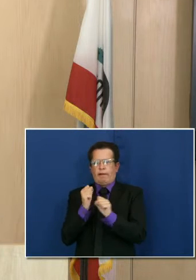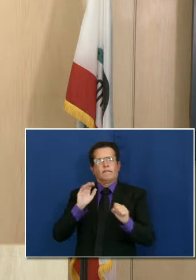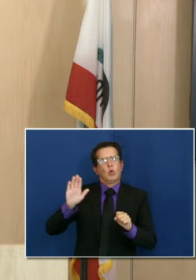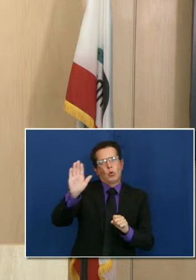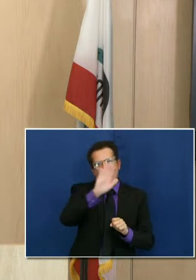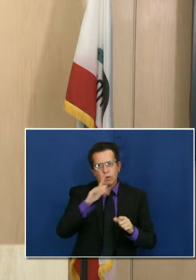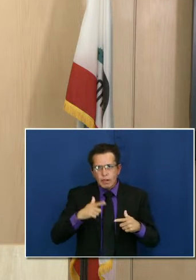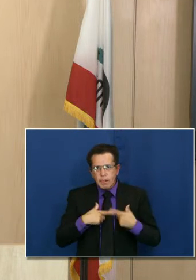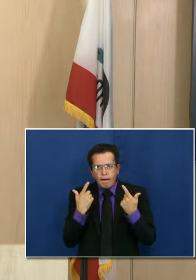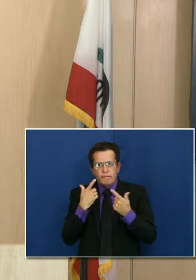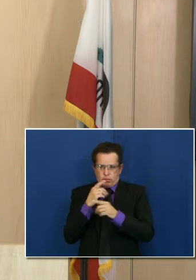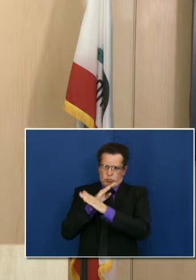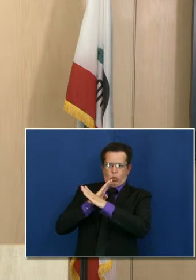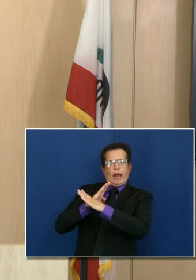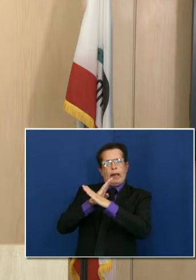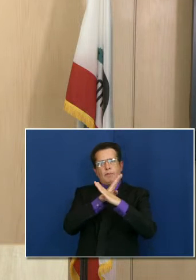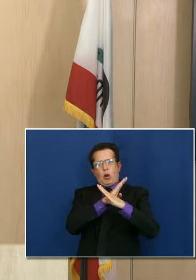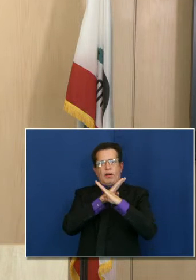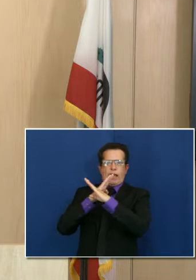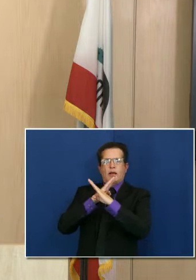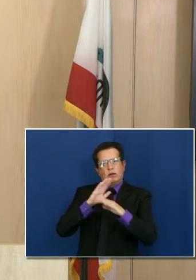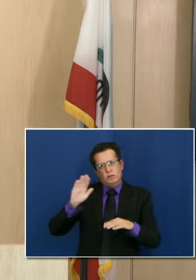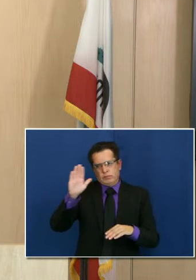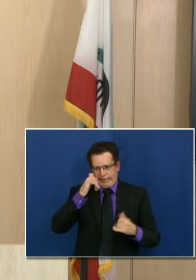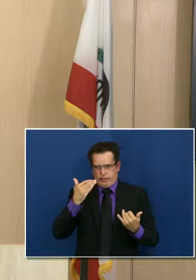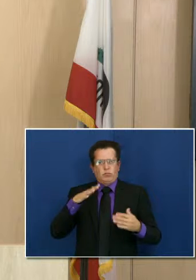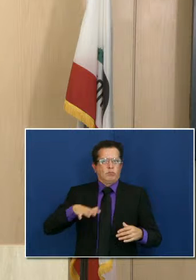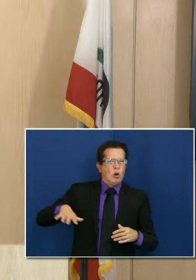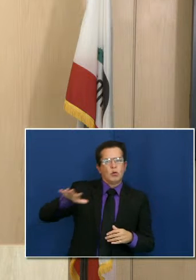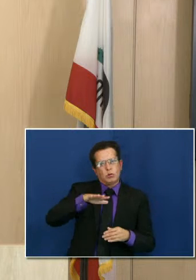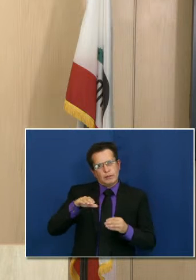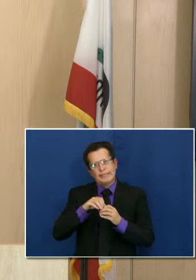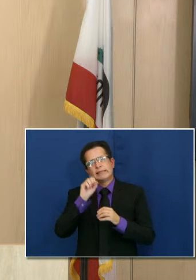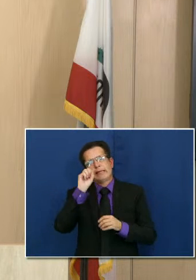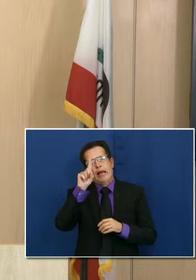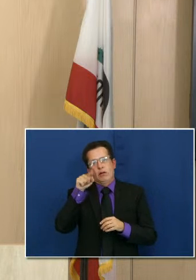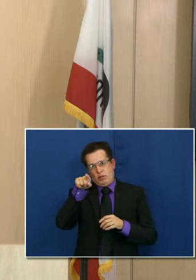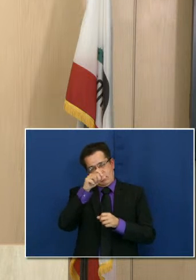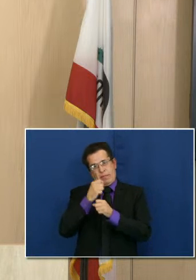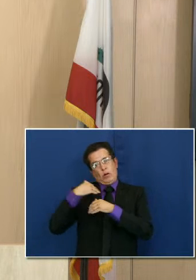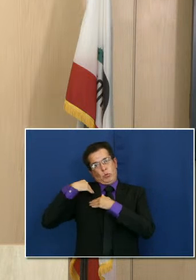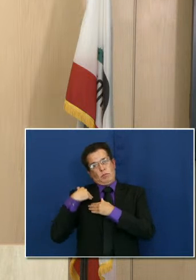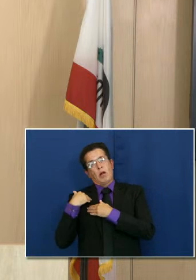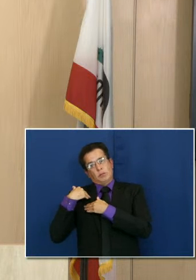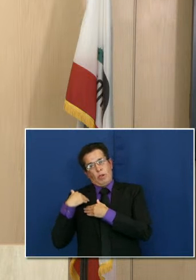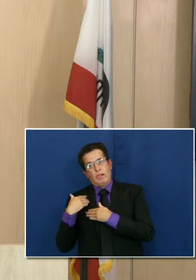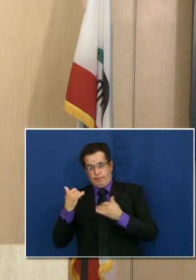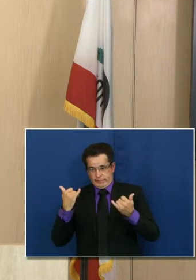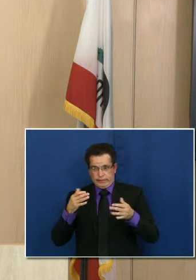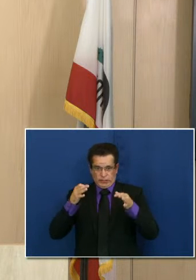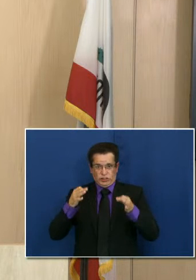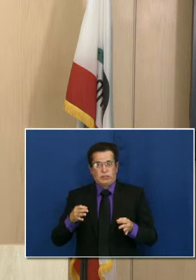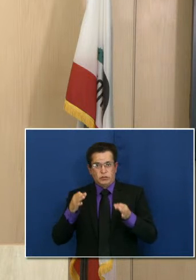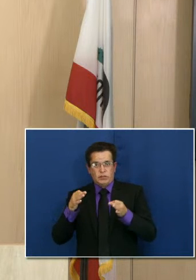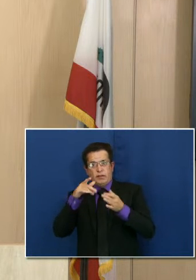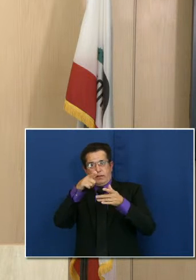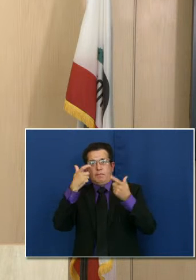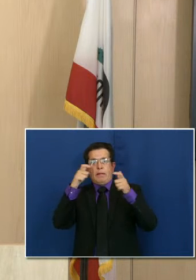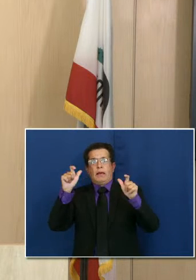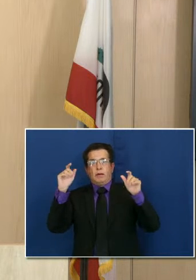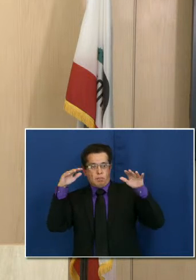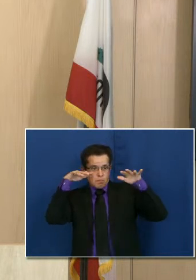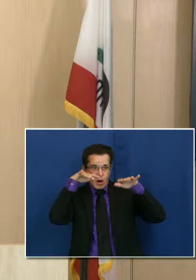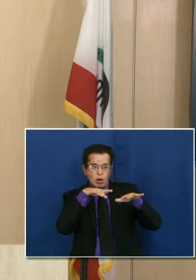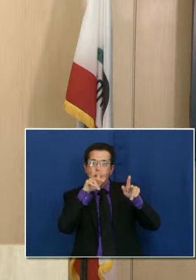out of a commitment to protect our region, to make responsible decisions as we head into the holidays. These indoor gatherings and settings